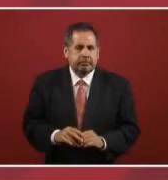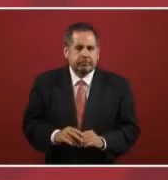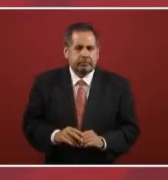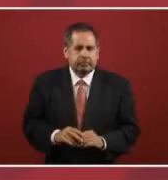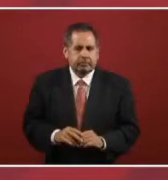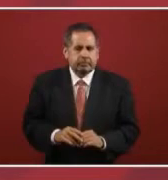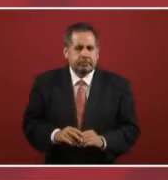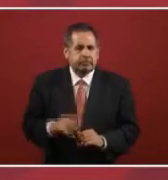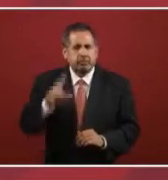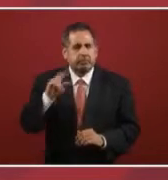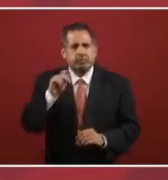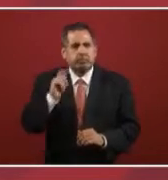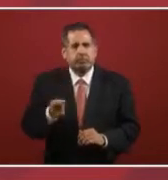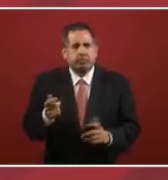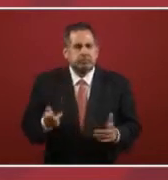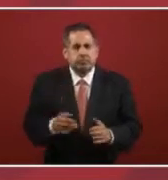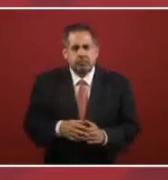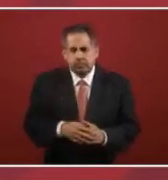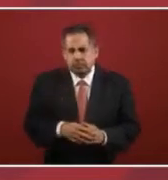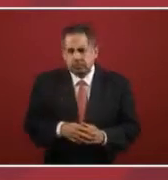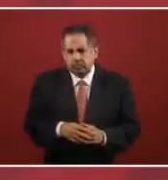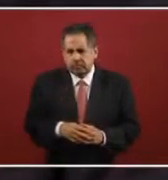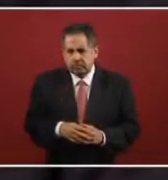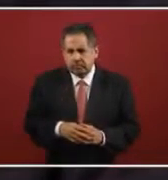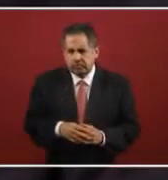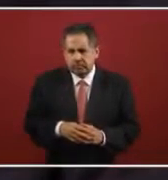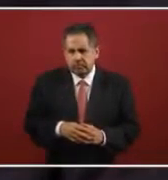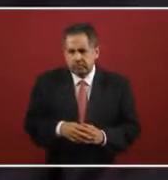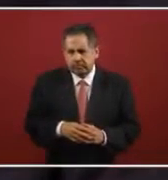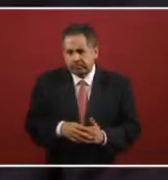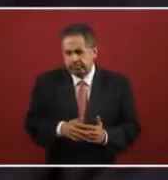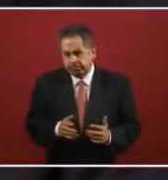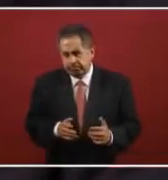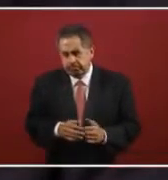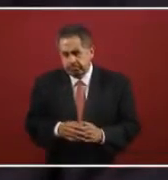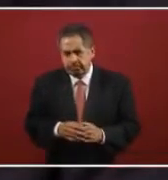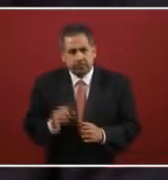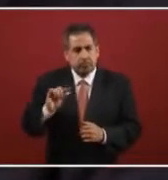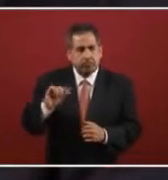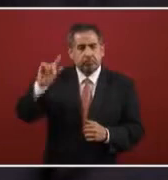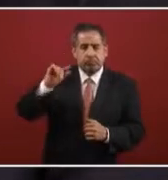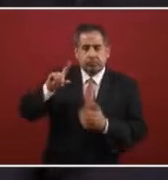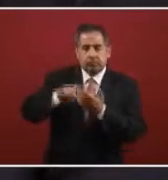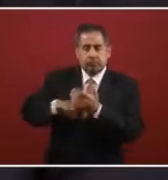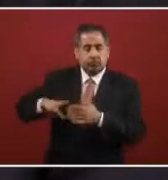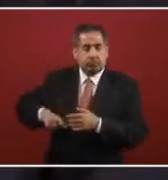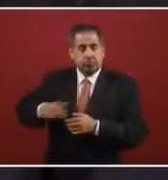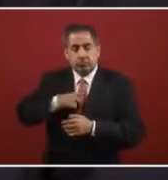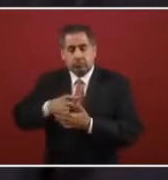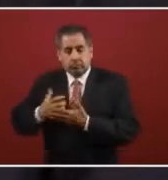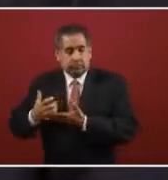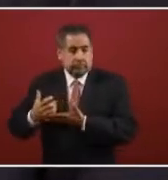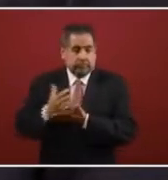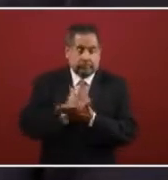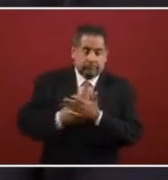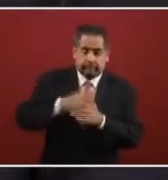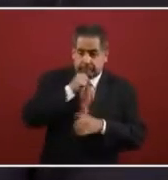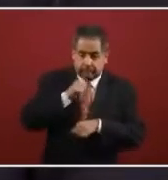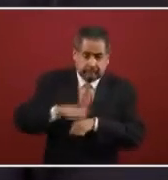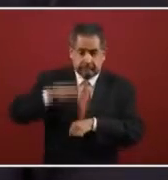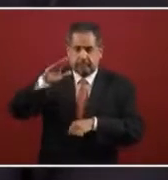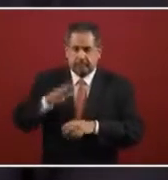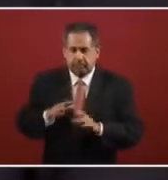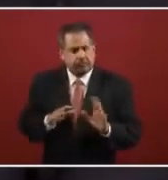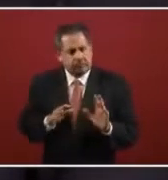No por el hecho Not because of their funcionario público tiene que ganar más. that because they're a